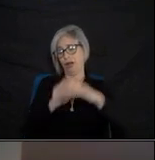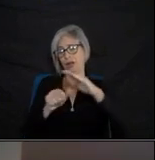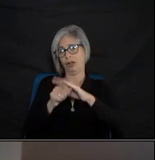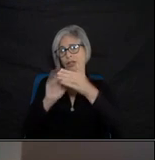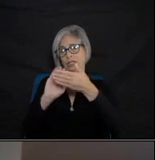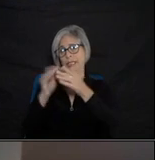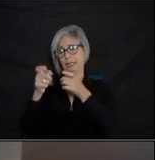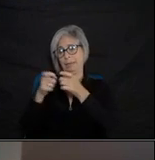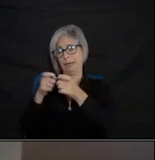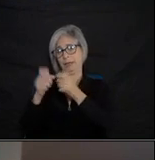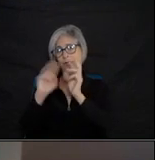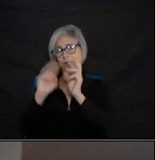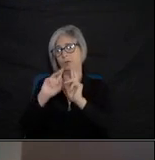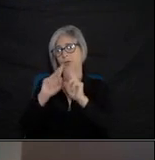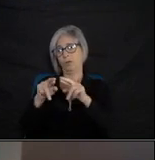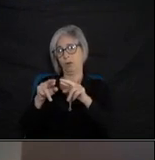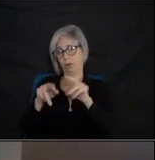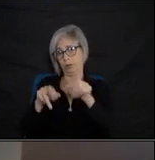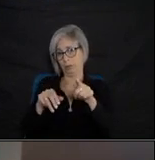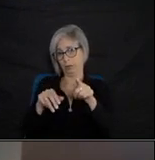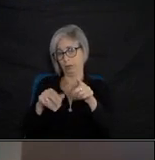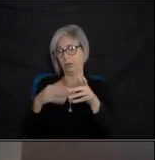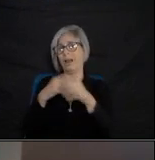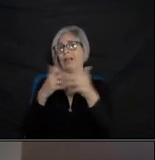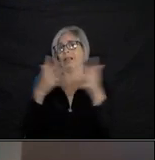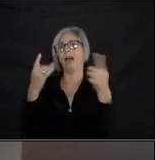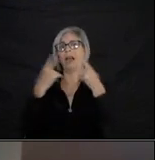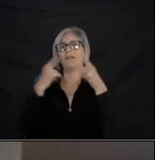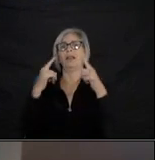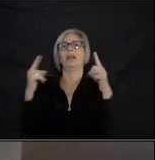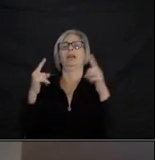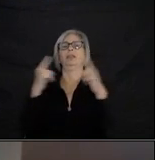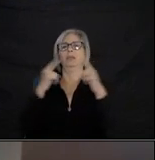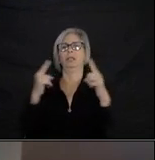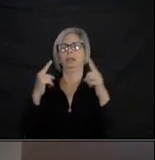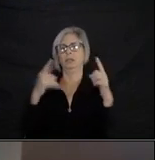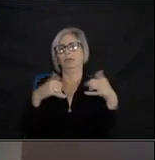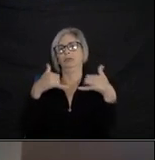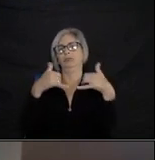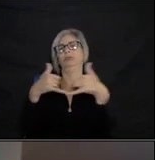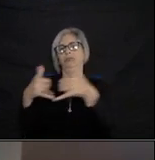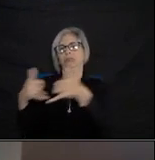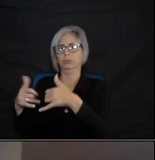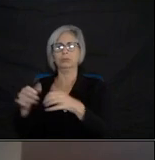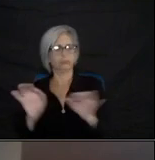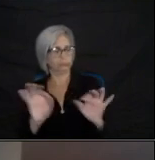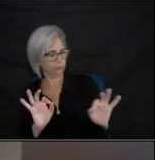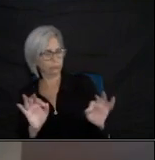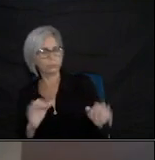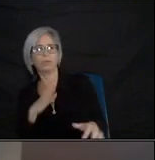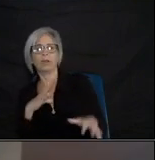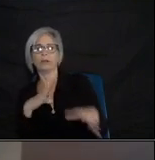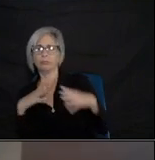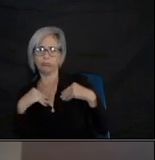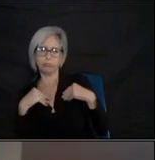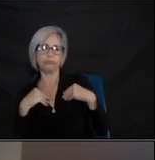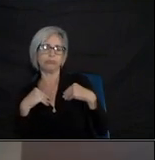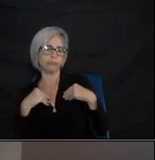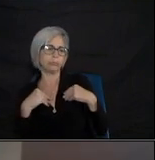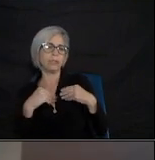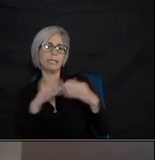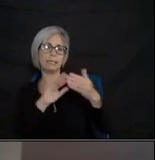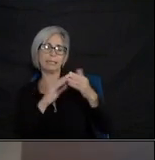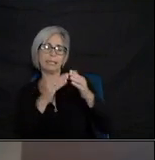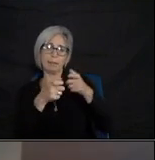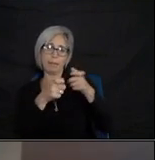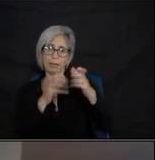manager's report? Because we do have quite a lot of announcements and proclamations. No worries. Okay, and that way the city manager